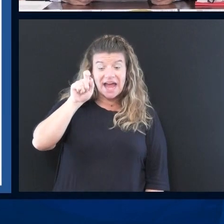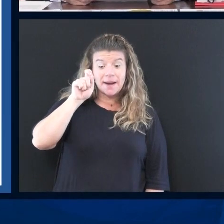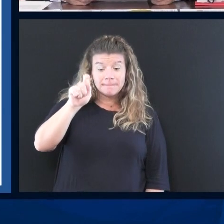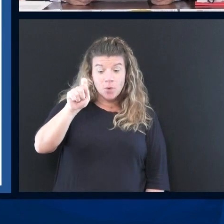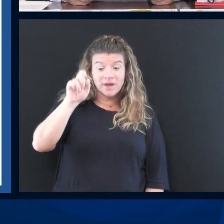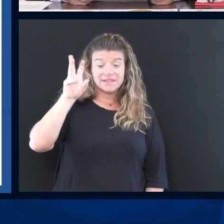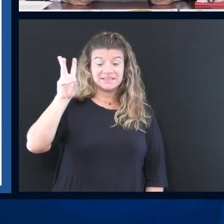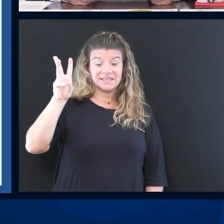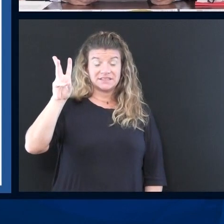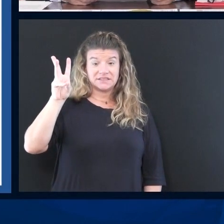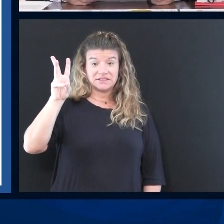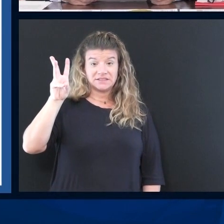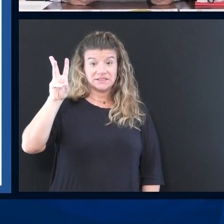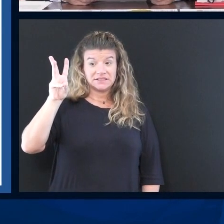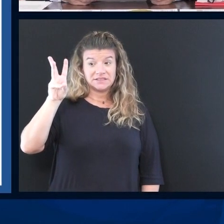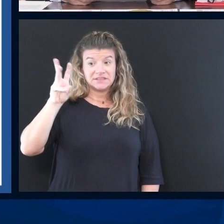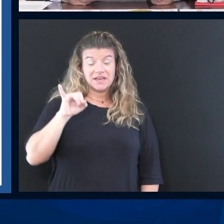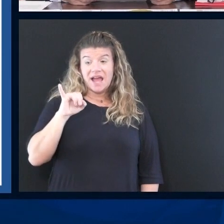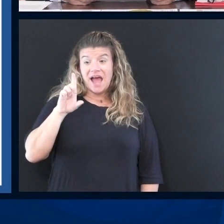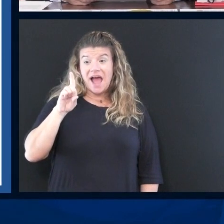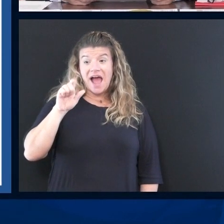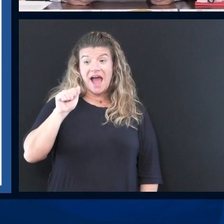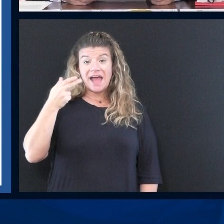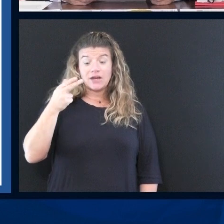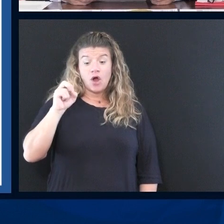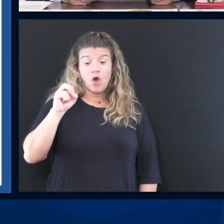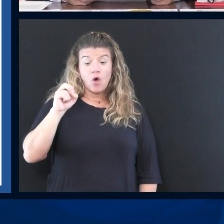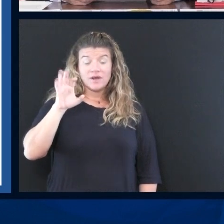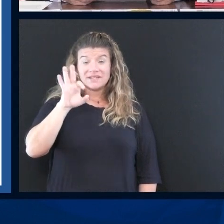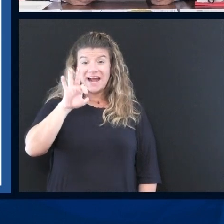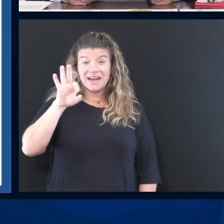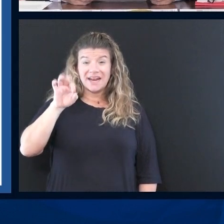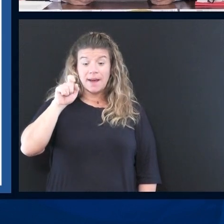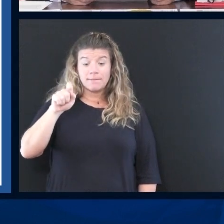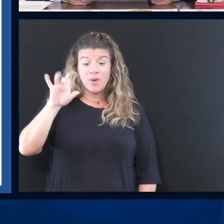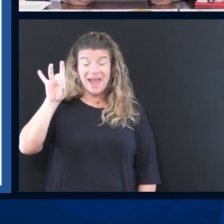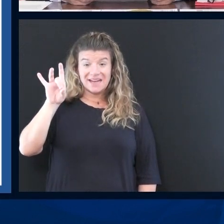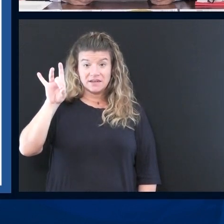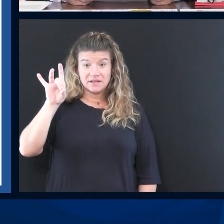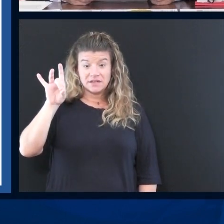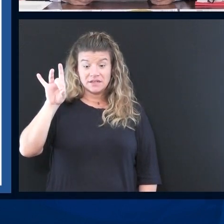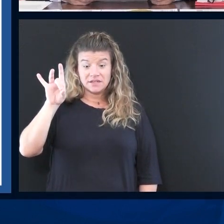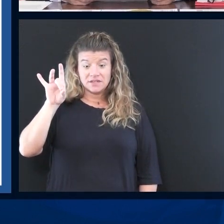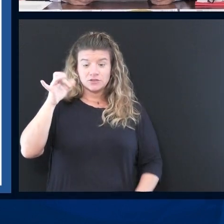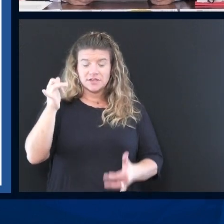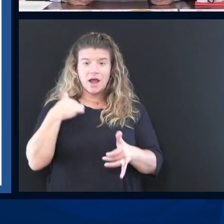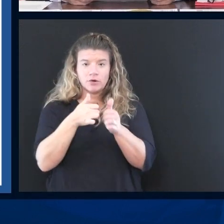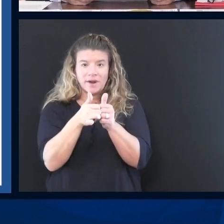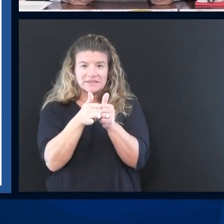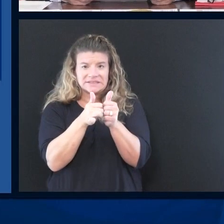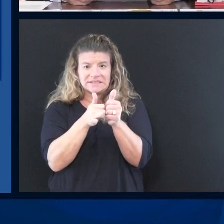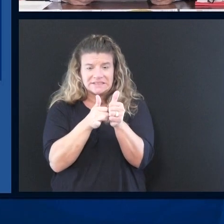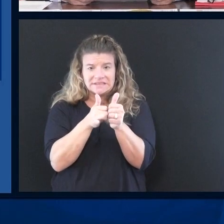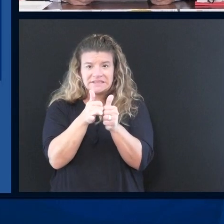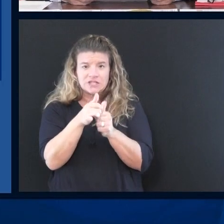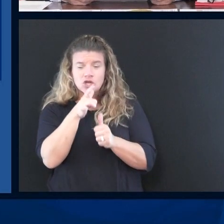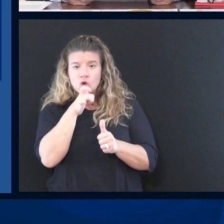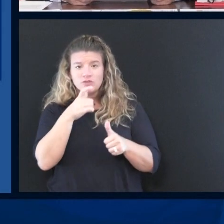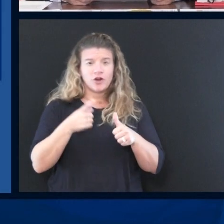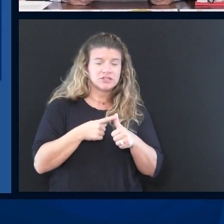99.6%. Idaho is at 99.8%. So we're in a race to see who's going to be